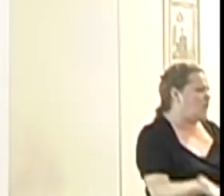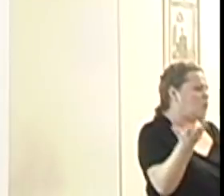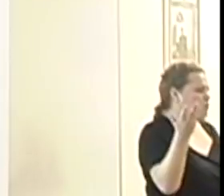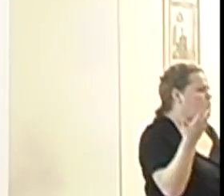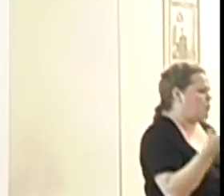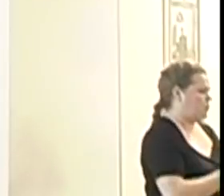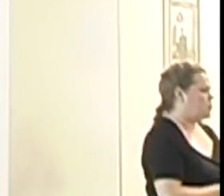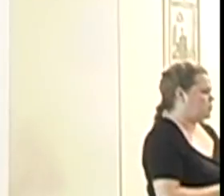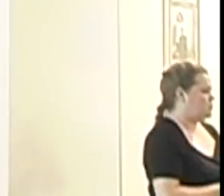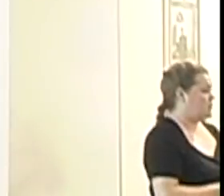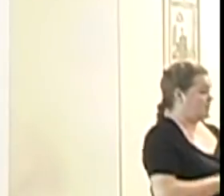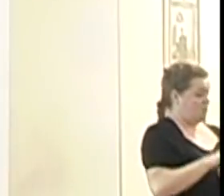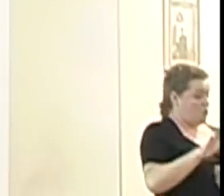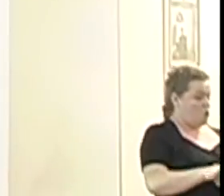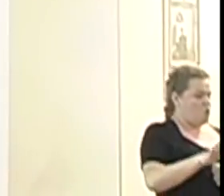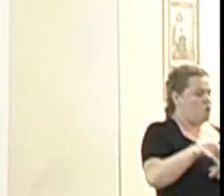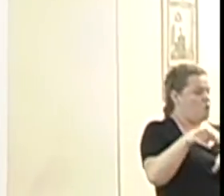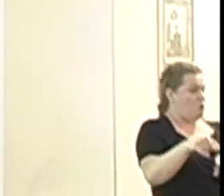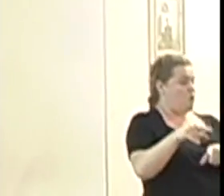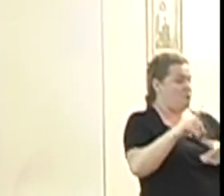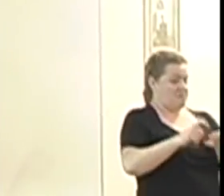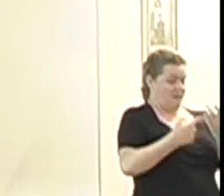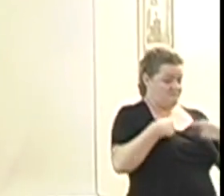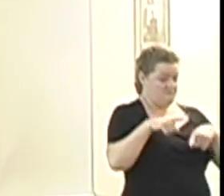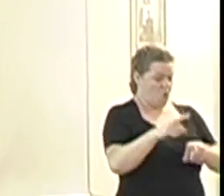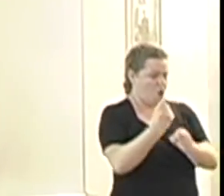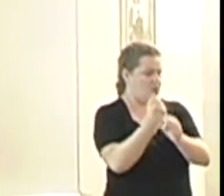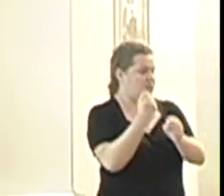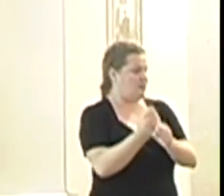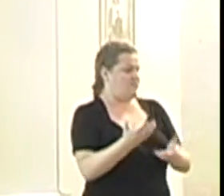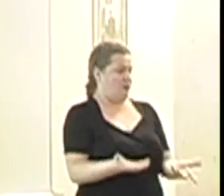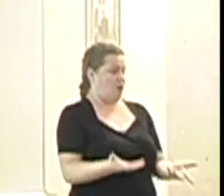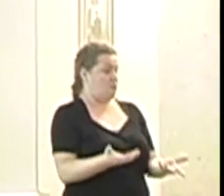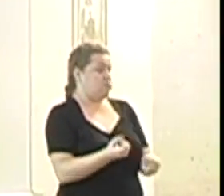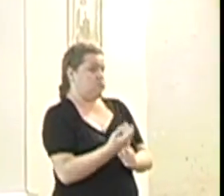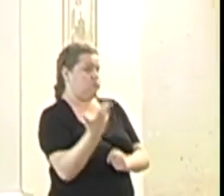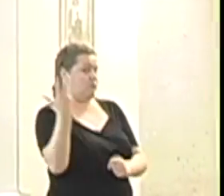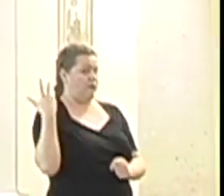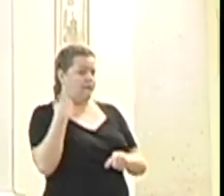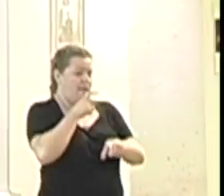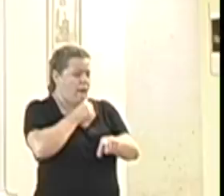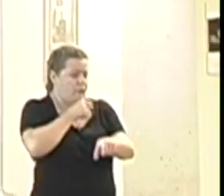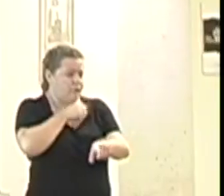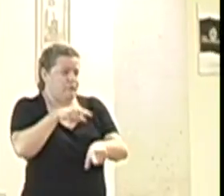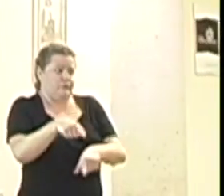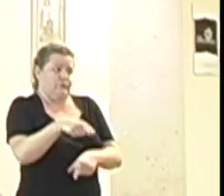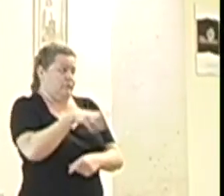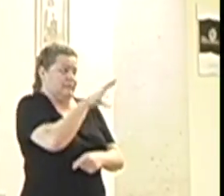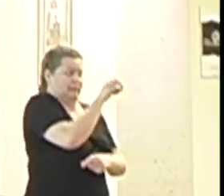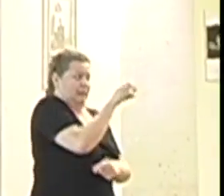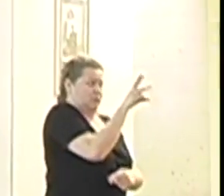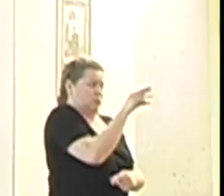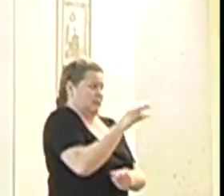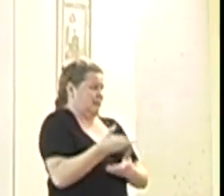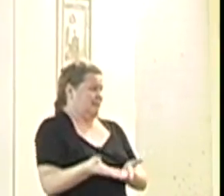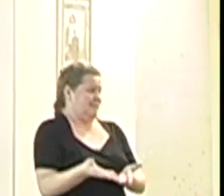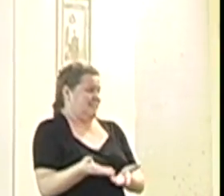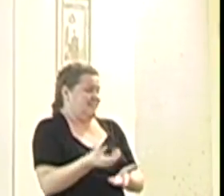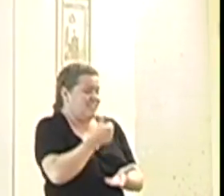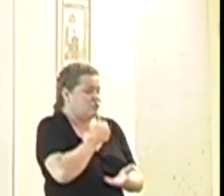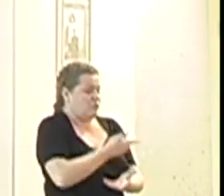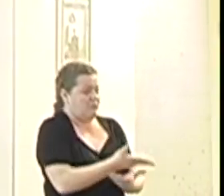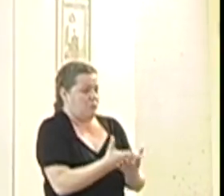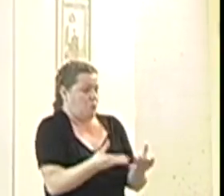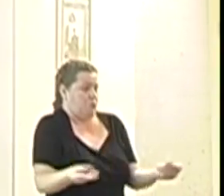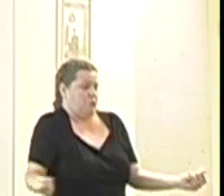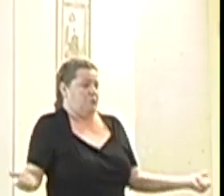All the speakers at that time when I was working on it years ago were in their 50s and 60s and 70s.